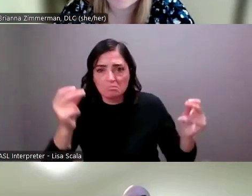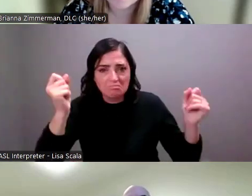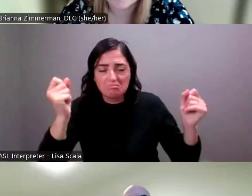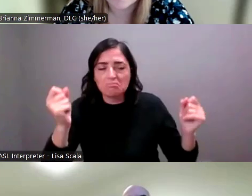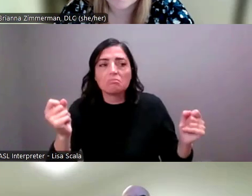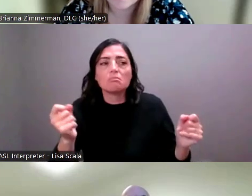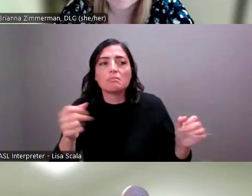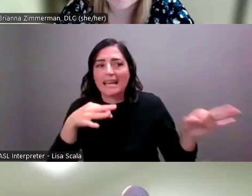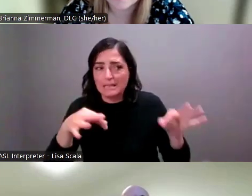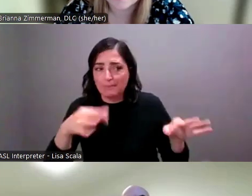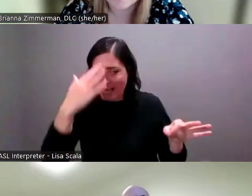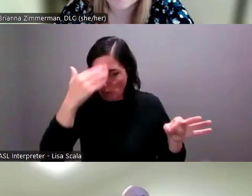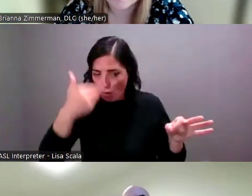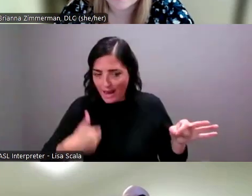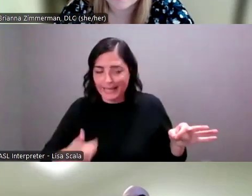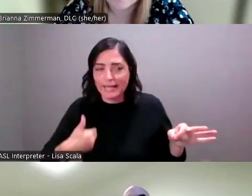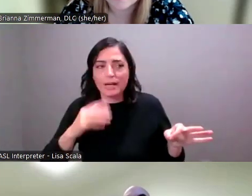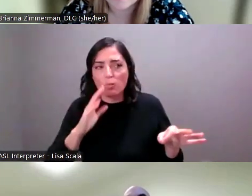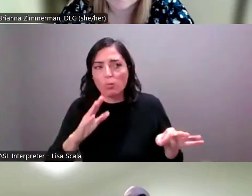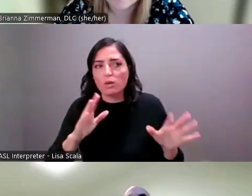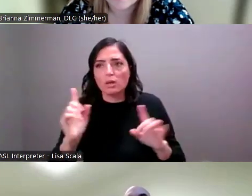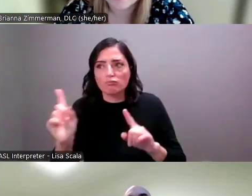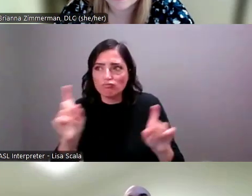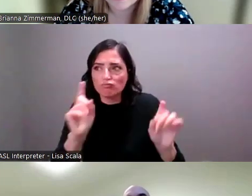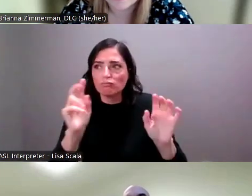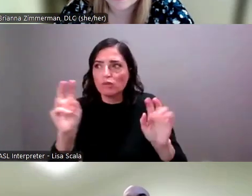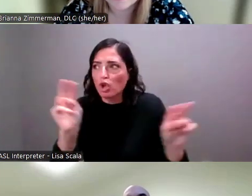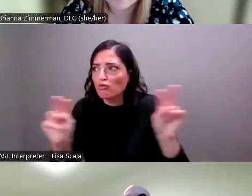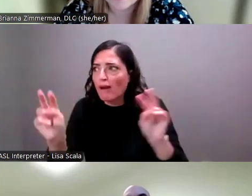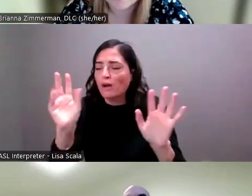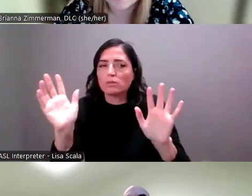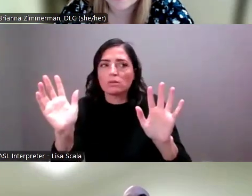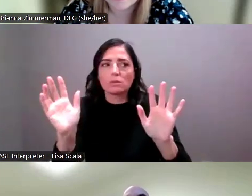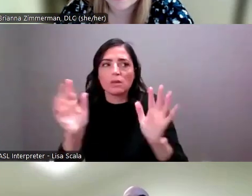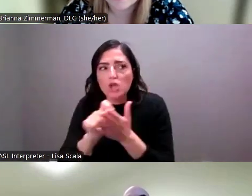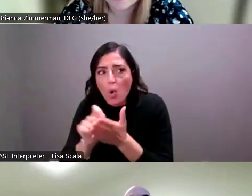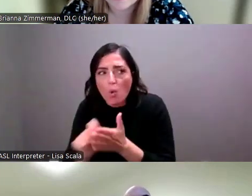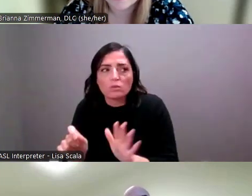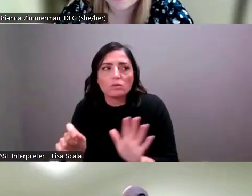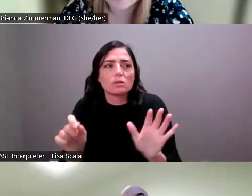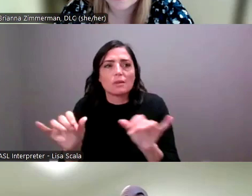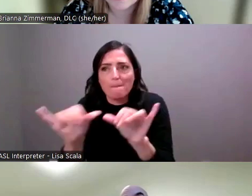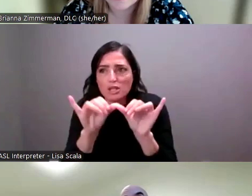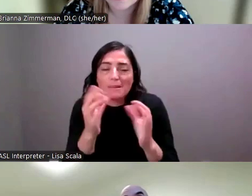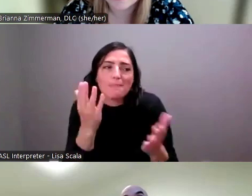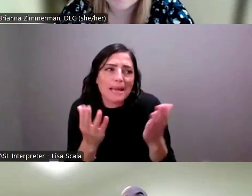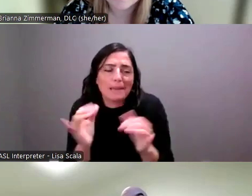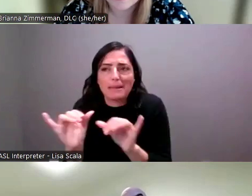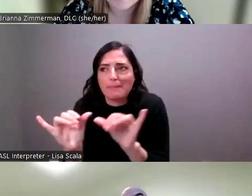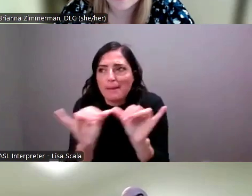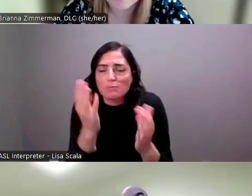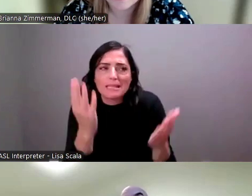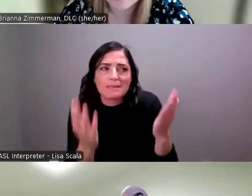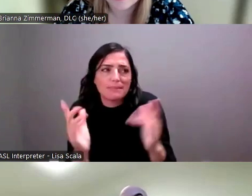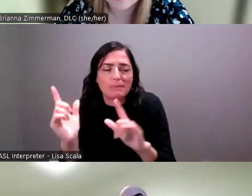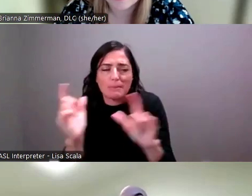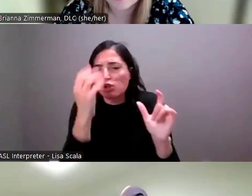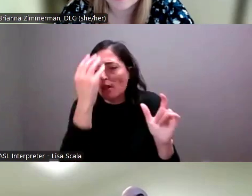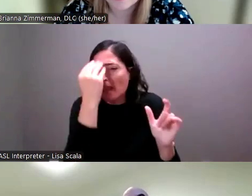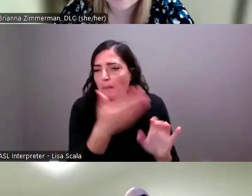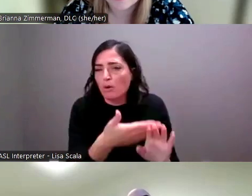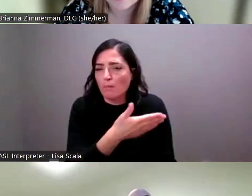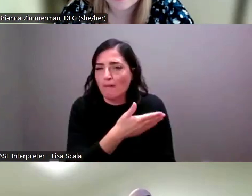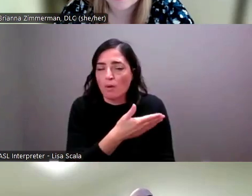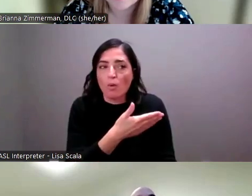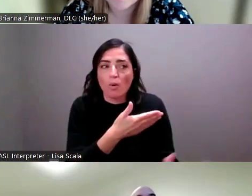and an explanation that you're going to be spending some time looking around and maybe taking some measurements, maybe taking some pictures. Let them know that you'll make sure